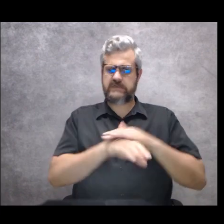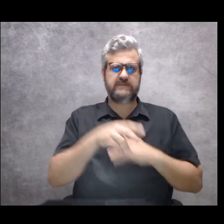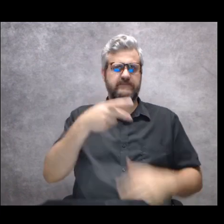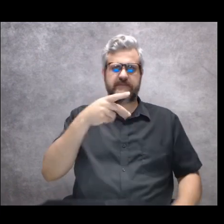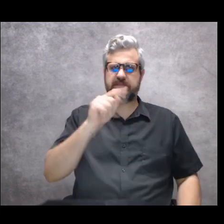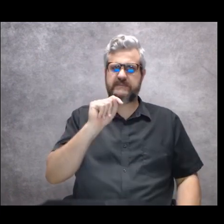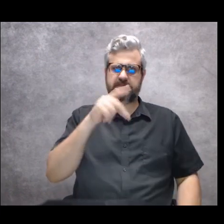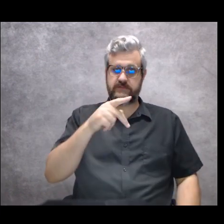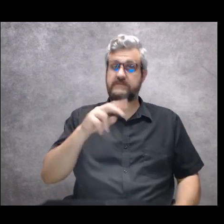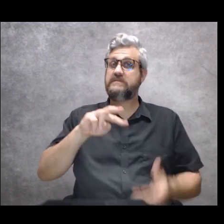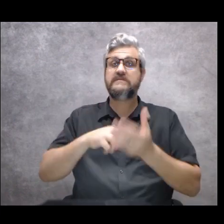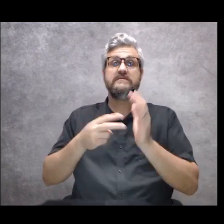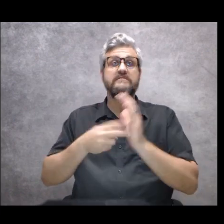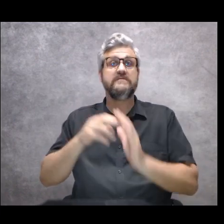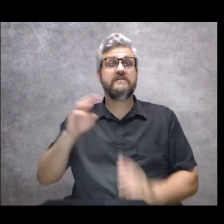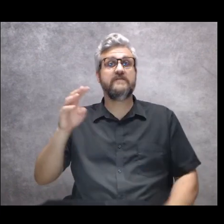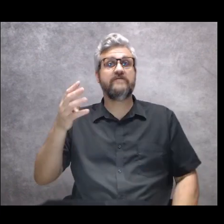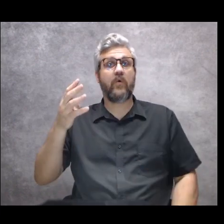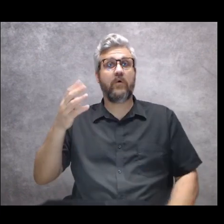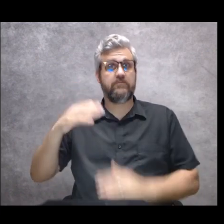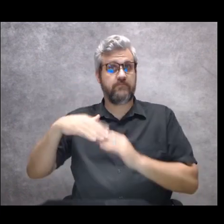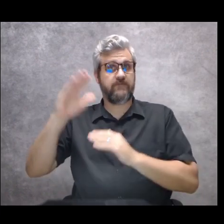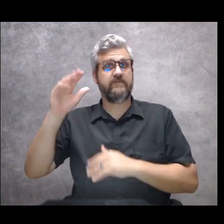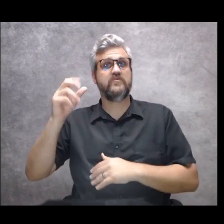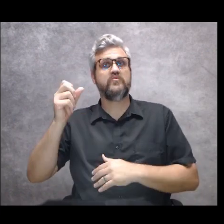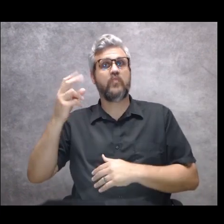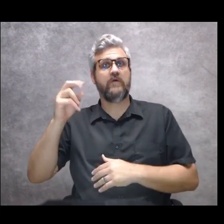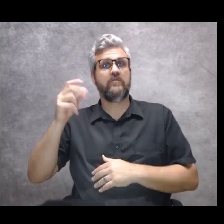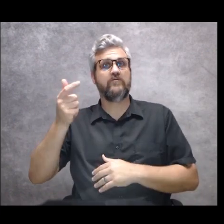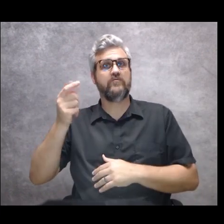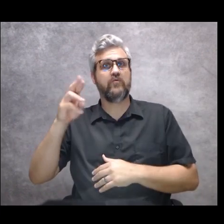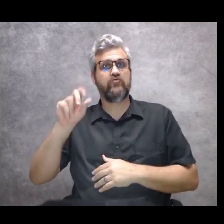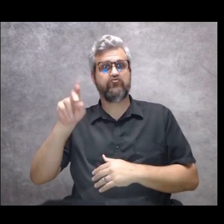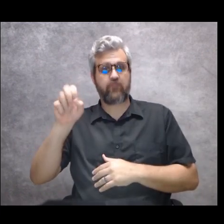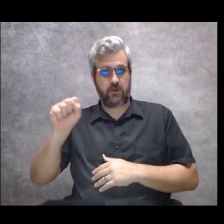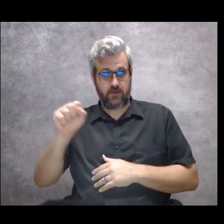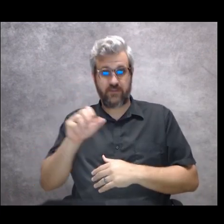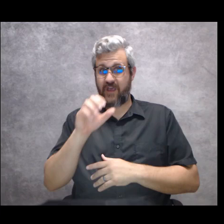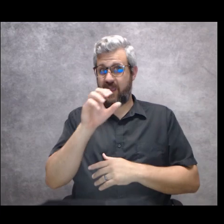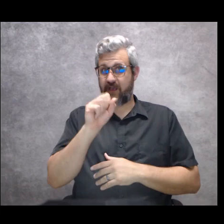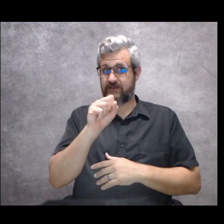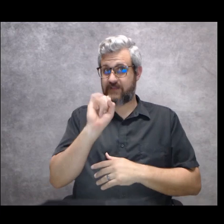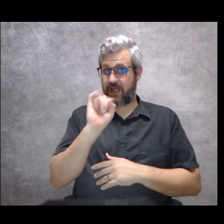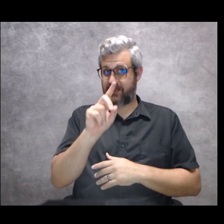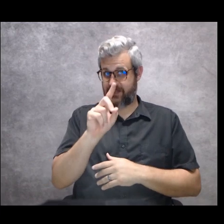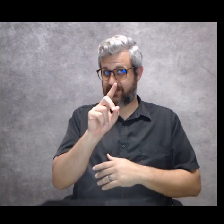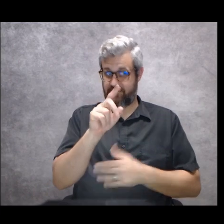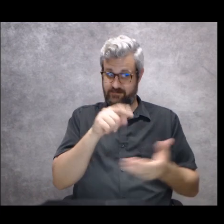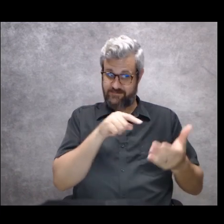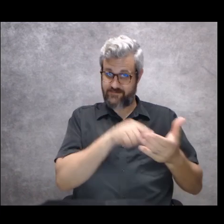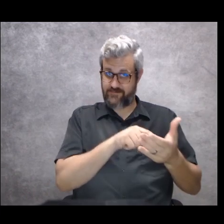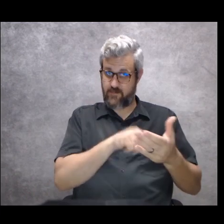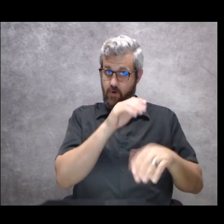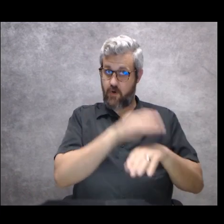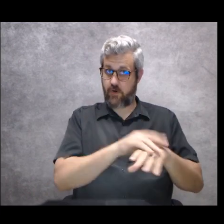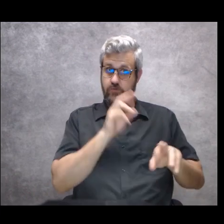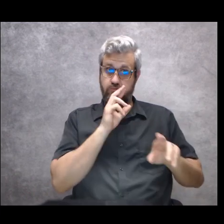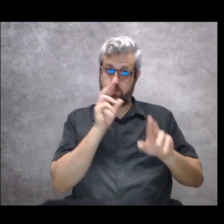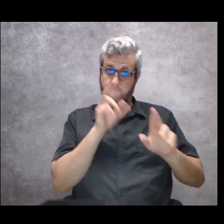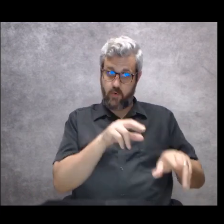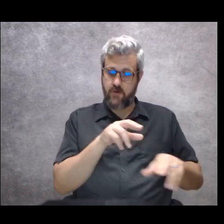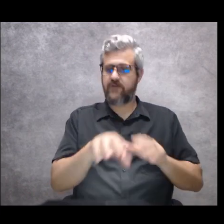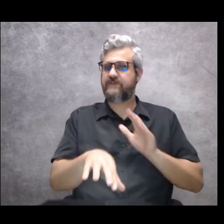through 12th grades. Using the SSIDs listed on the report, find the student's GT record in